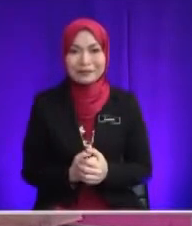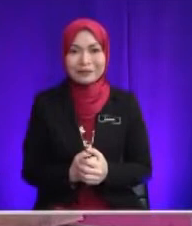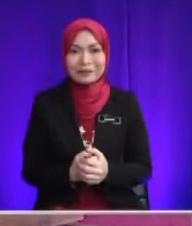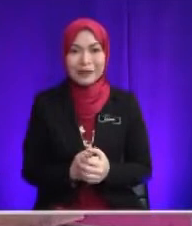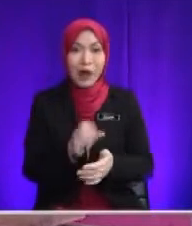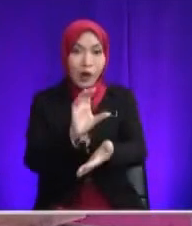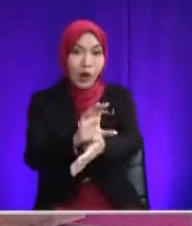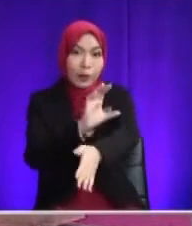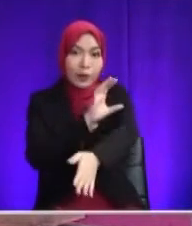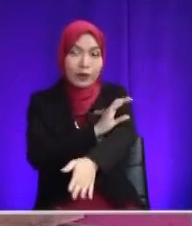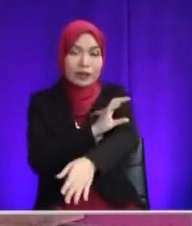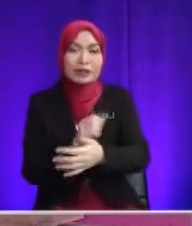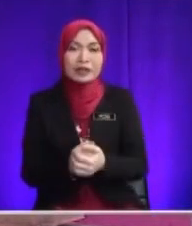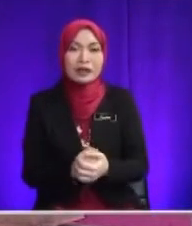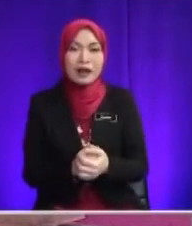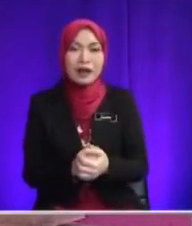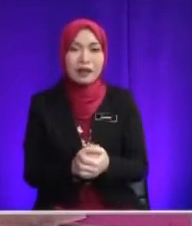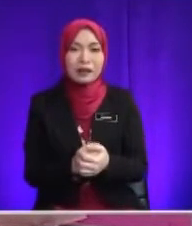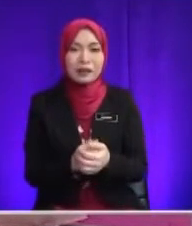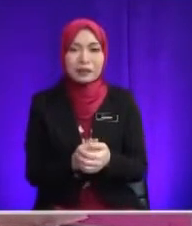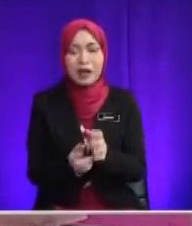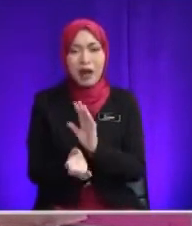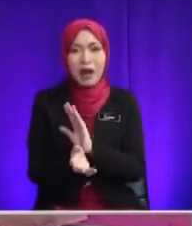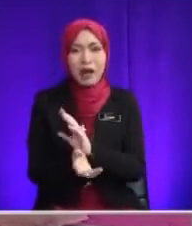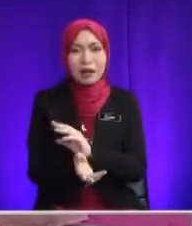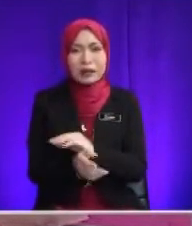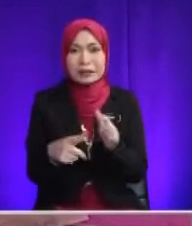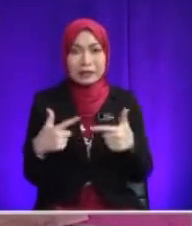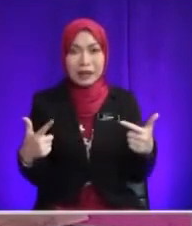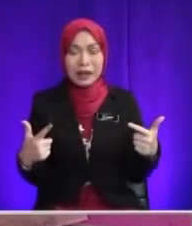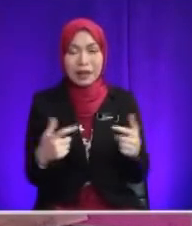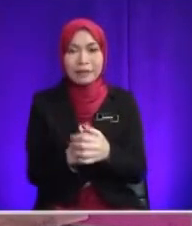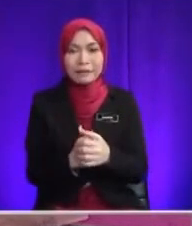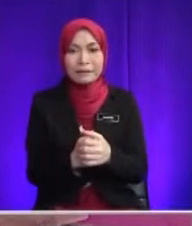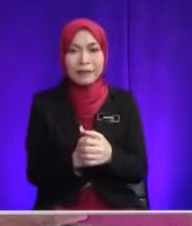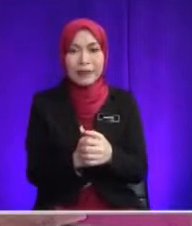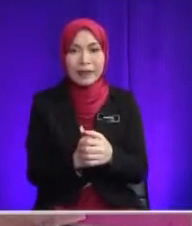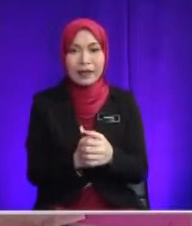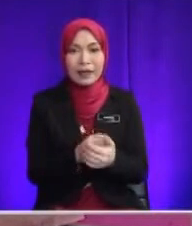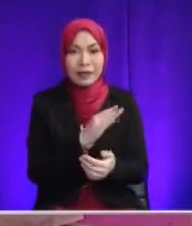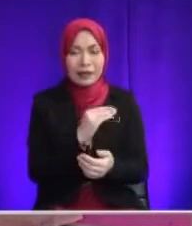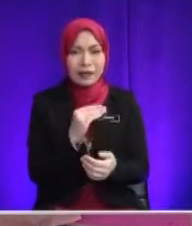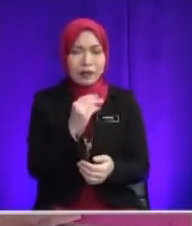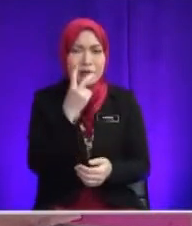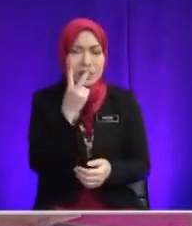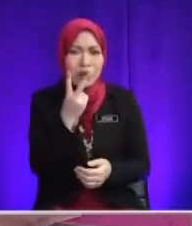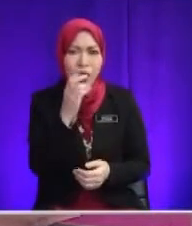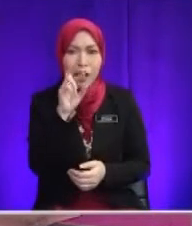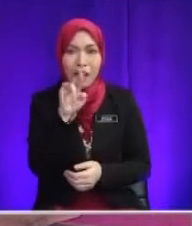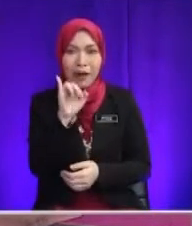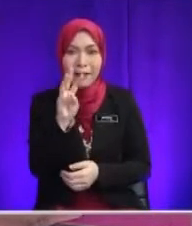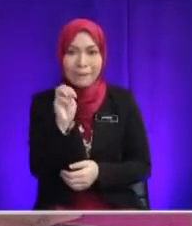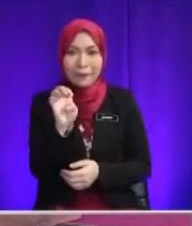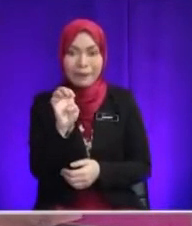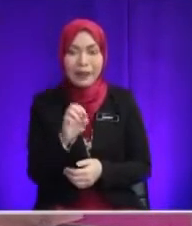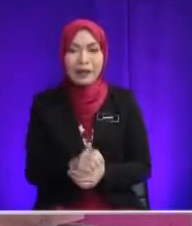Computers have completely changed our job though. Without them, we wouldn't solve half the crimes we solve now. And